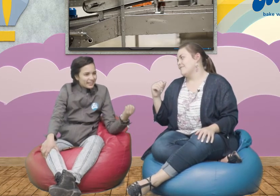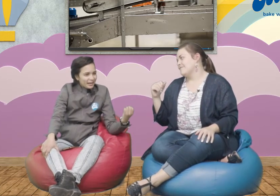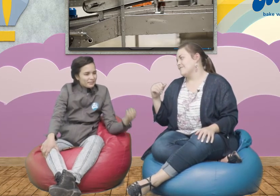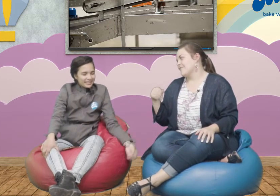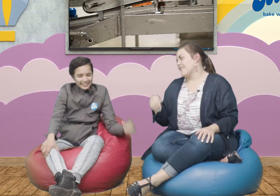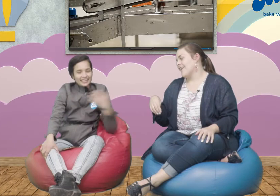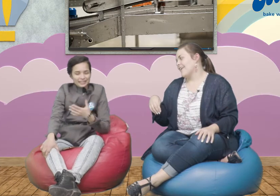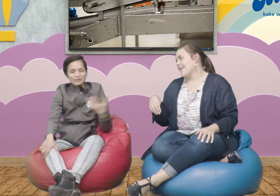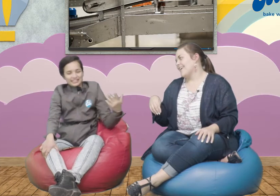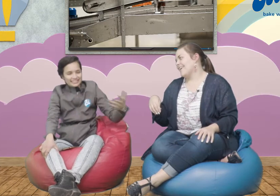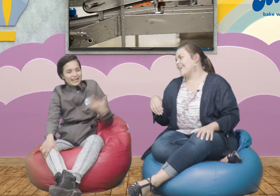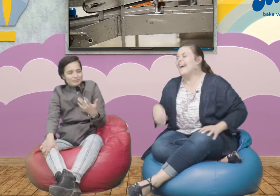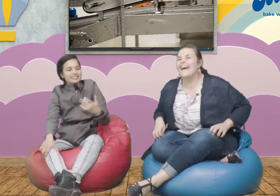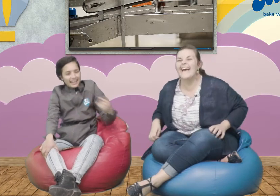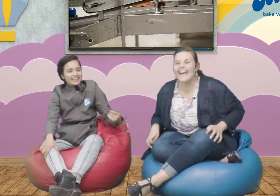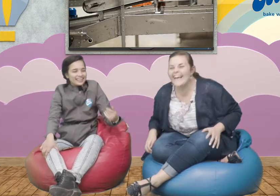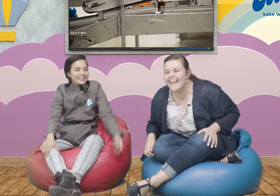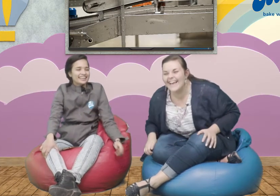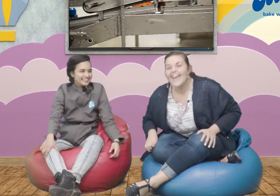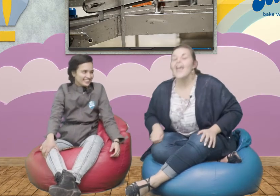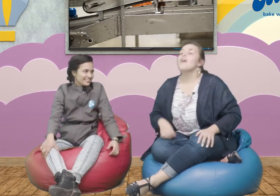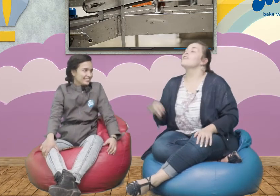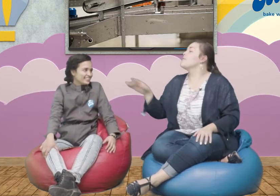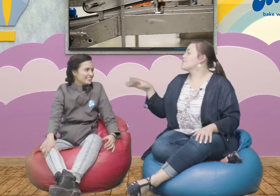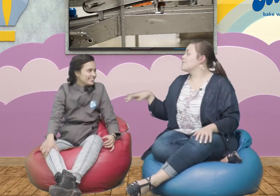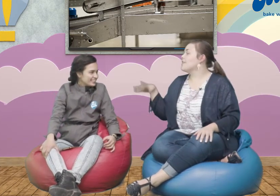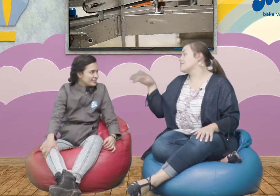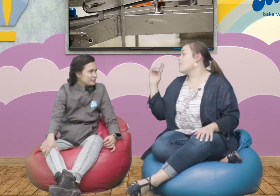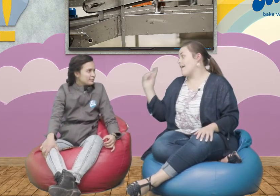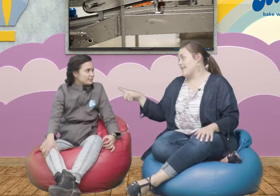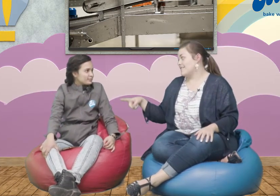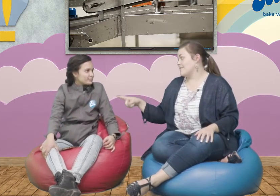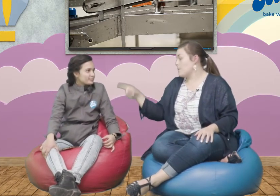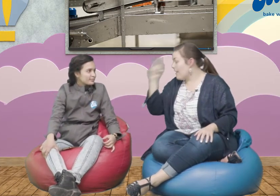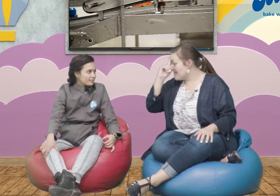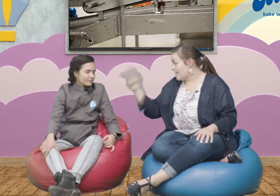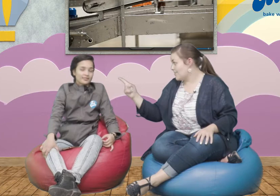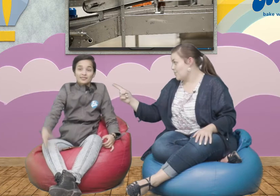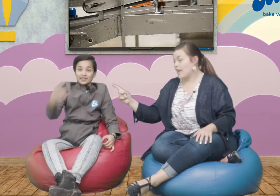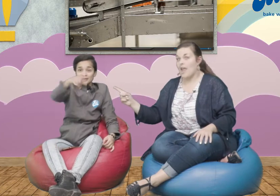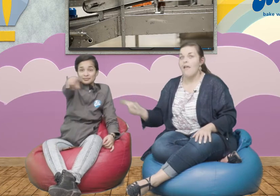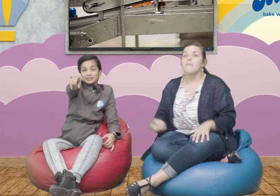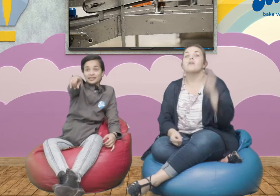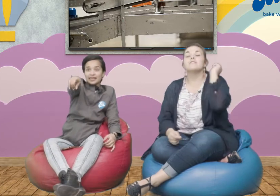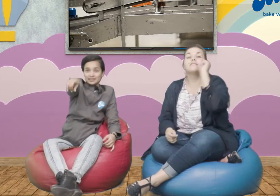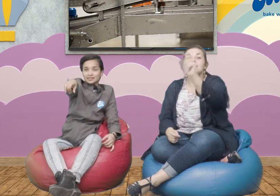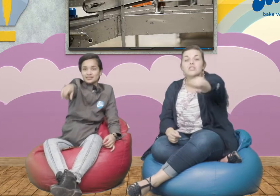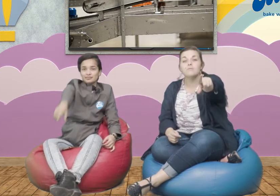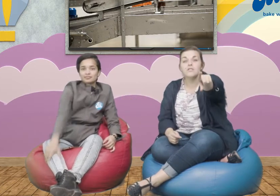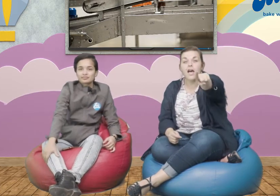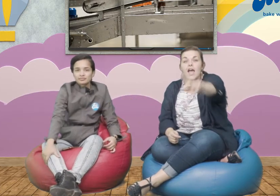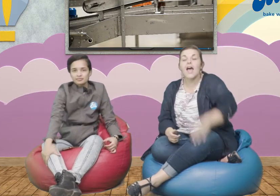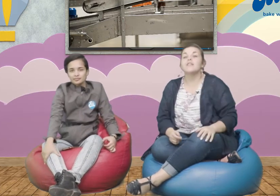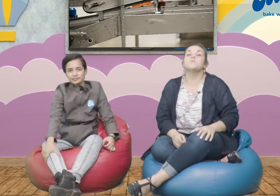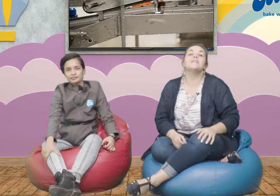proper grammar, clearly you can see I'm struggling. You know what, school, next up we have lessons. So pay attention today because yes. It's Teacher